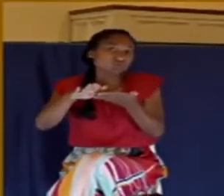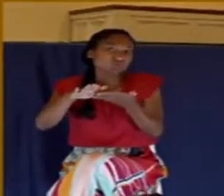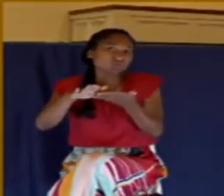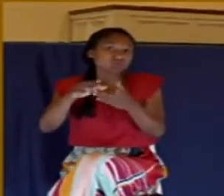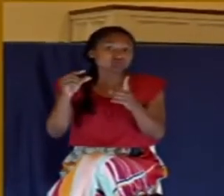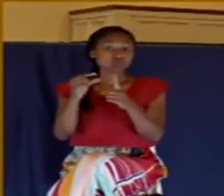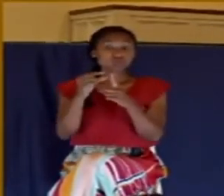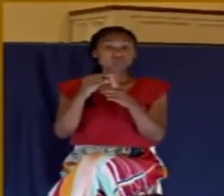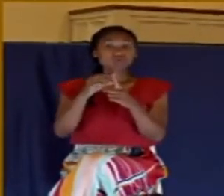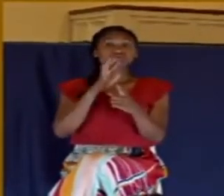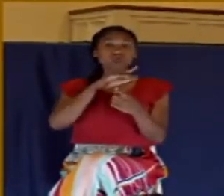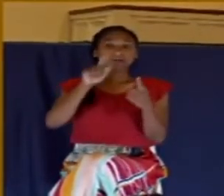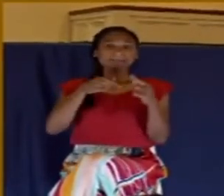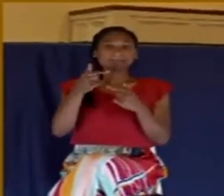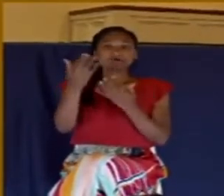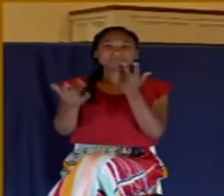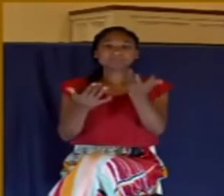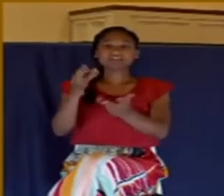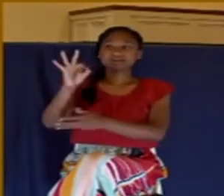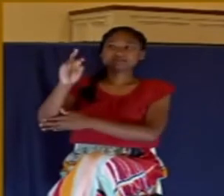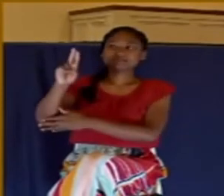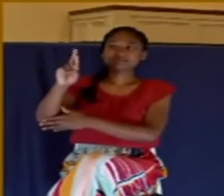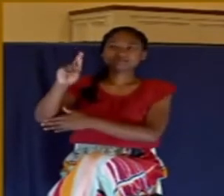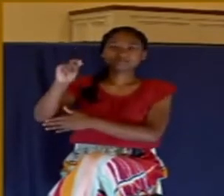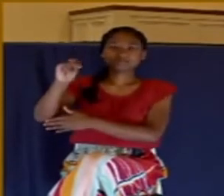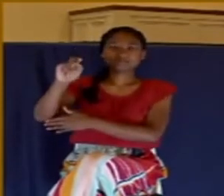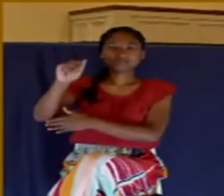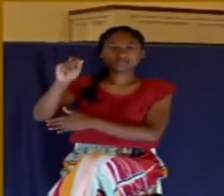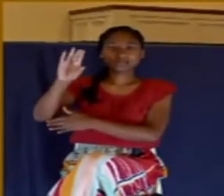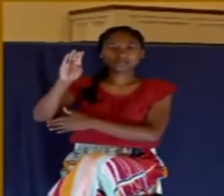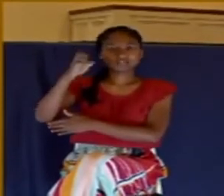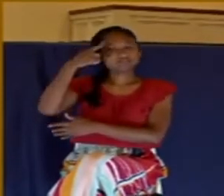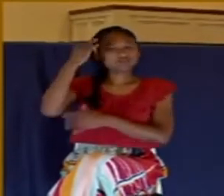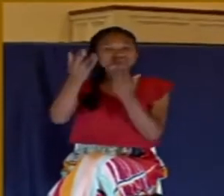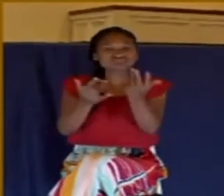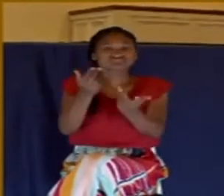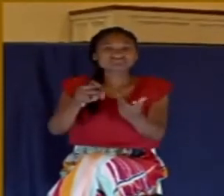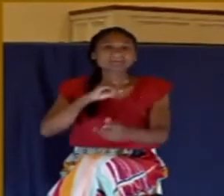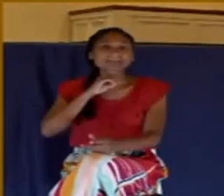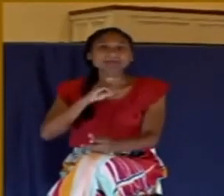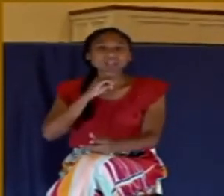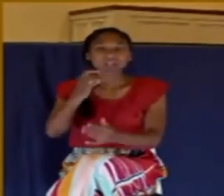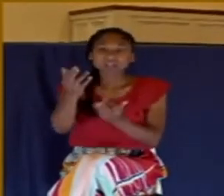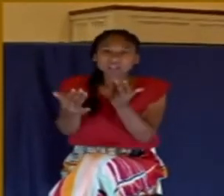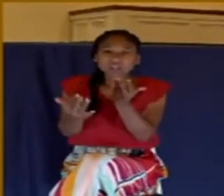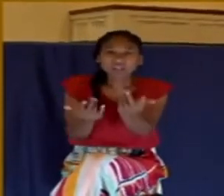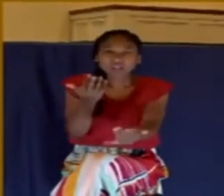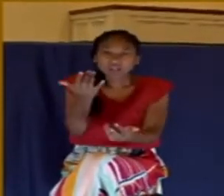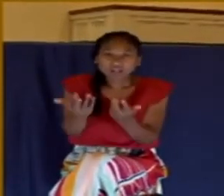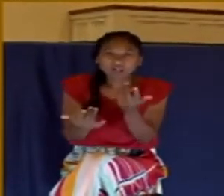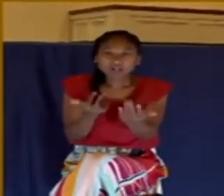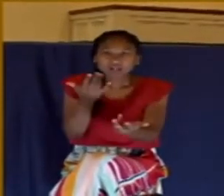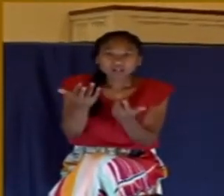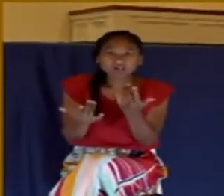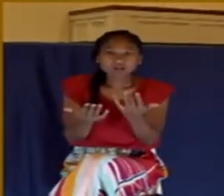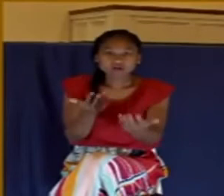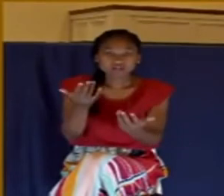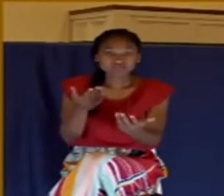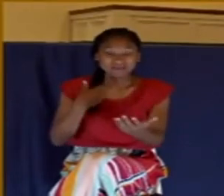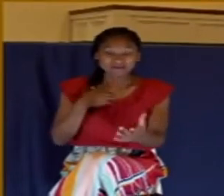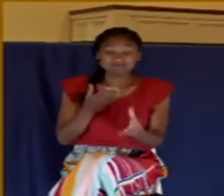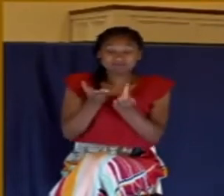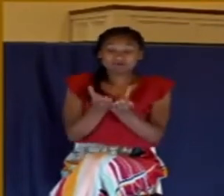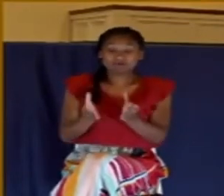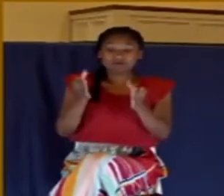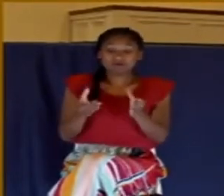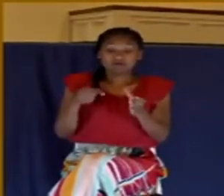a furnace that would melt metals to purge these metals of their impurities. And so the